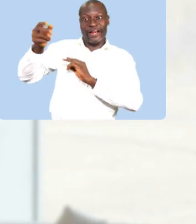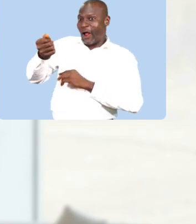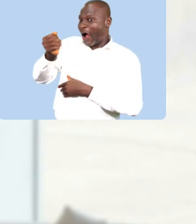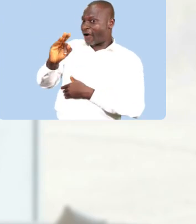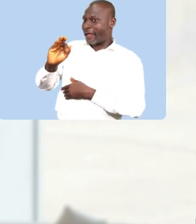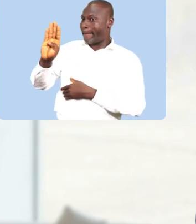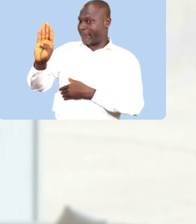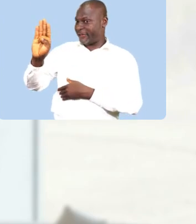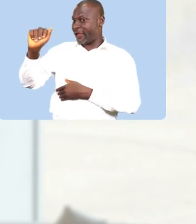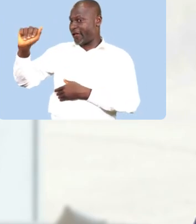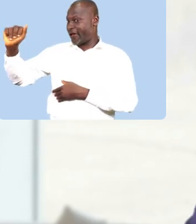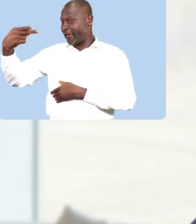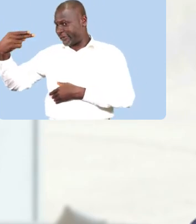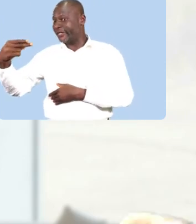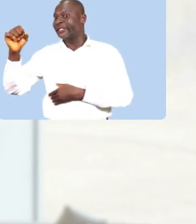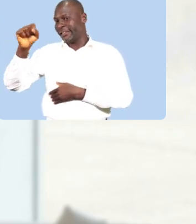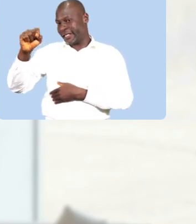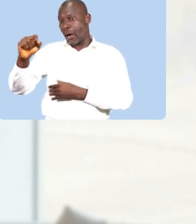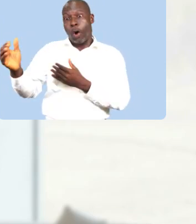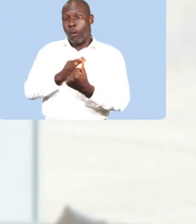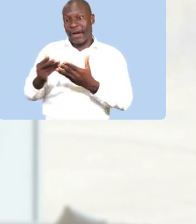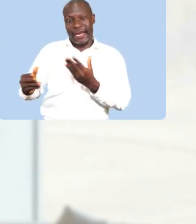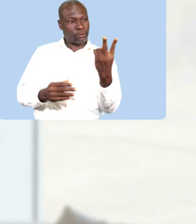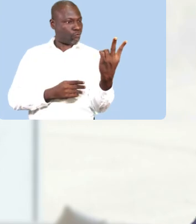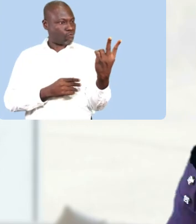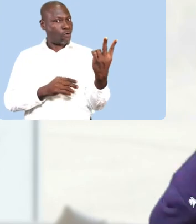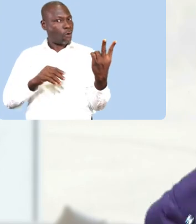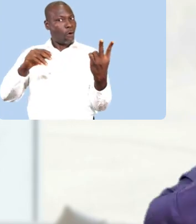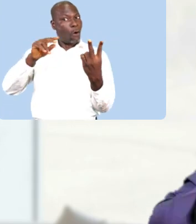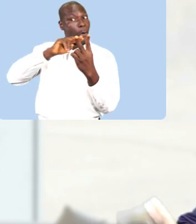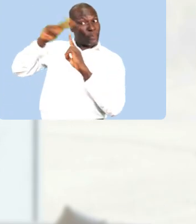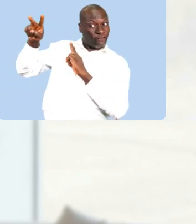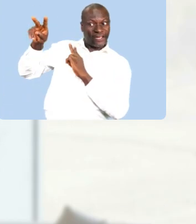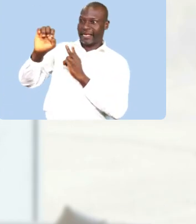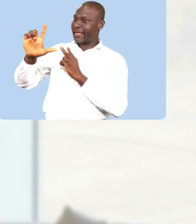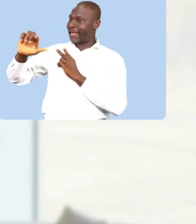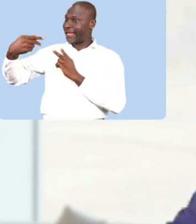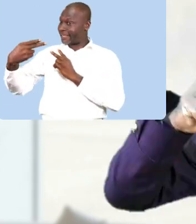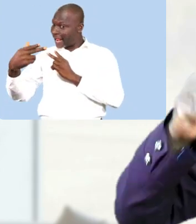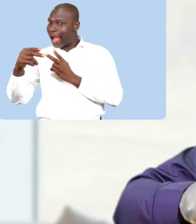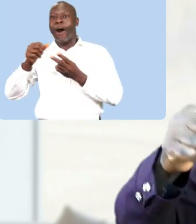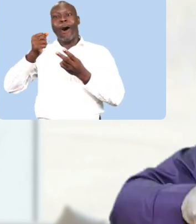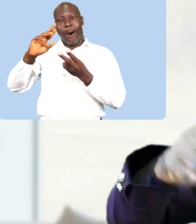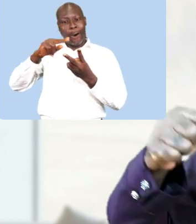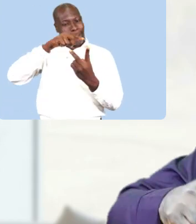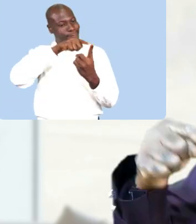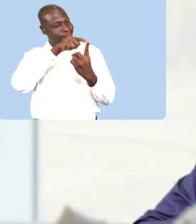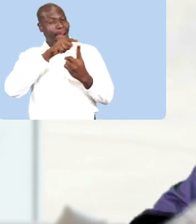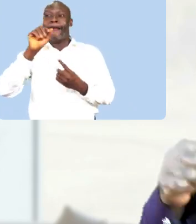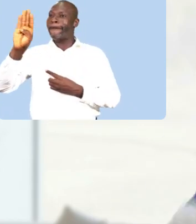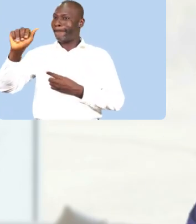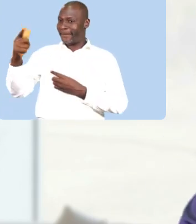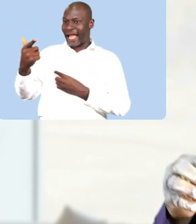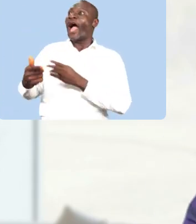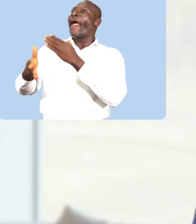are Elijah, afa, and answer, who are Baal, afa. It will depend on your boy, Shishino. Say, who are you going to born, this will